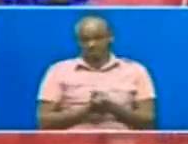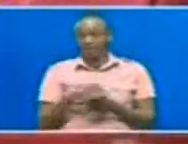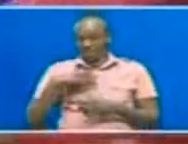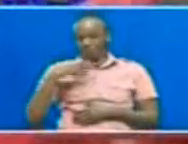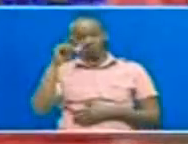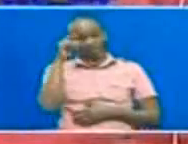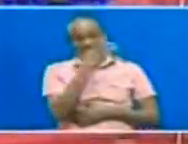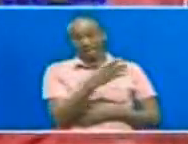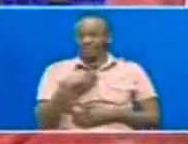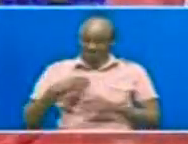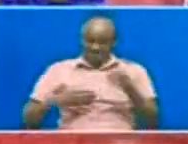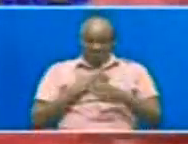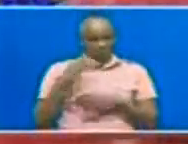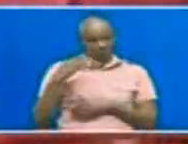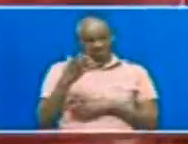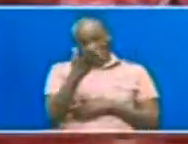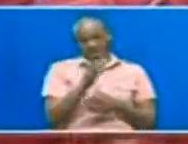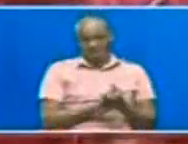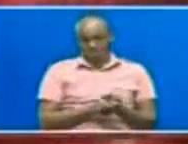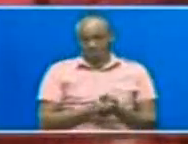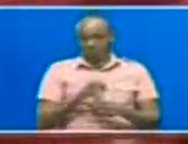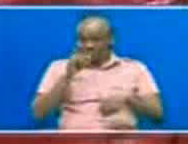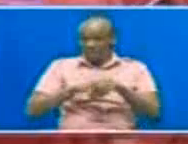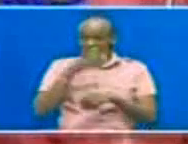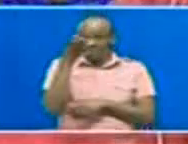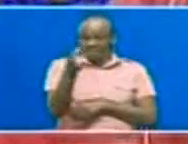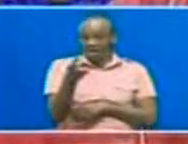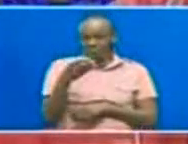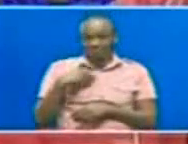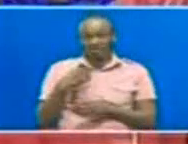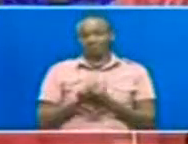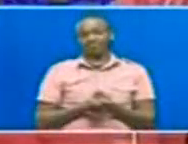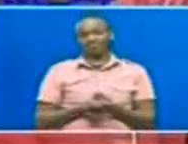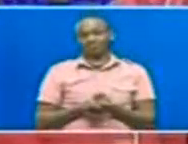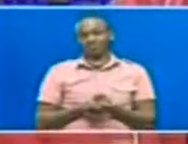Mombasa. I went there, and then I was guest of honor. I went